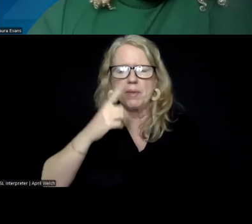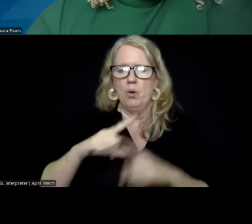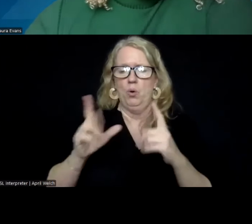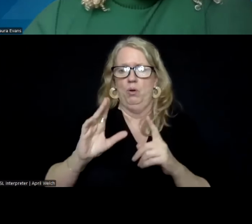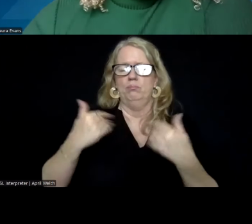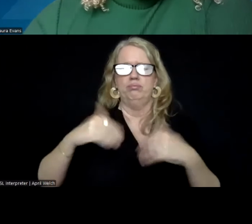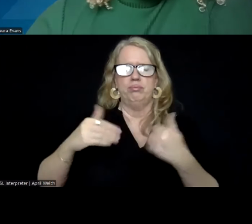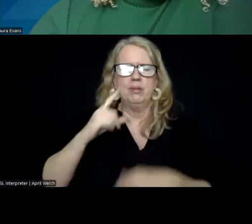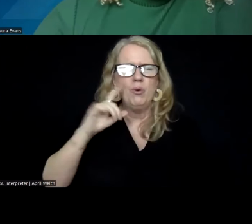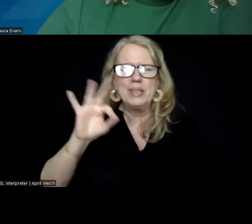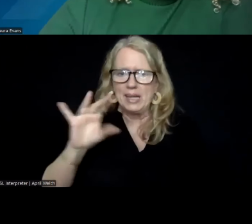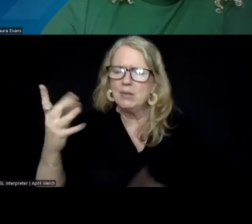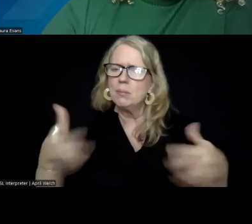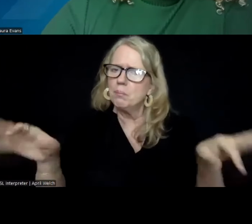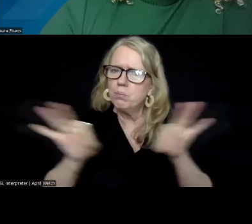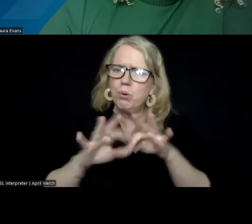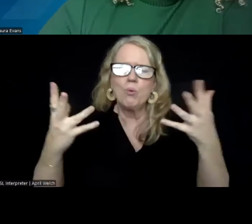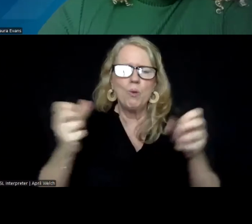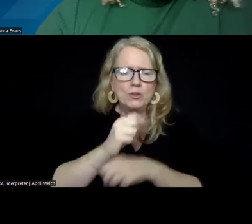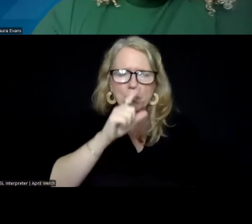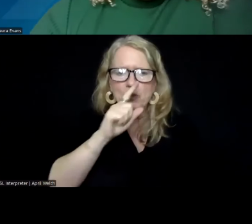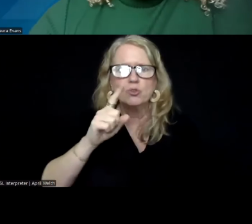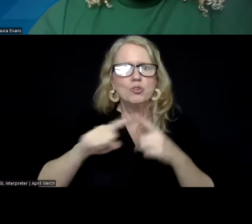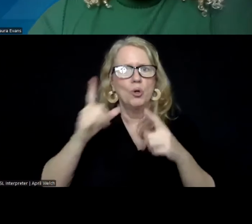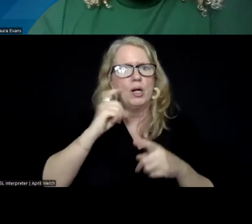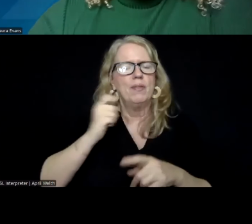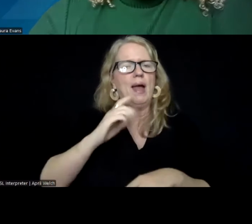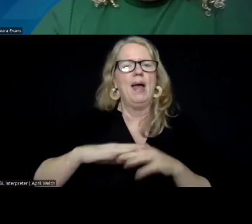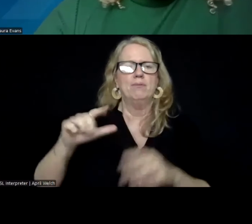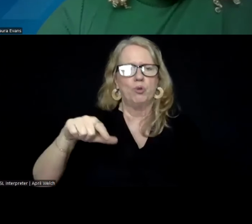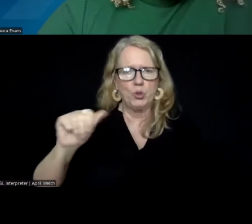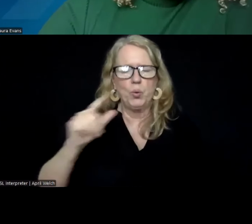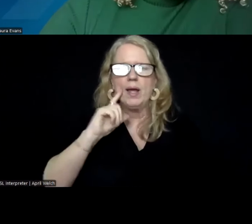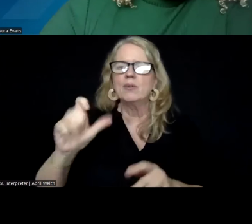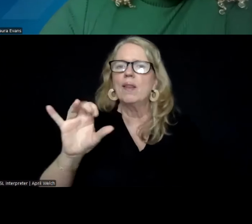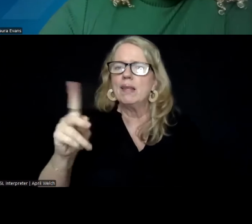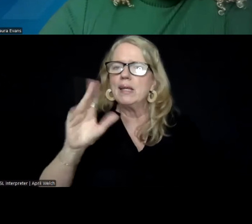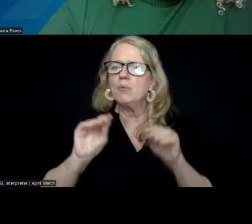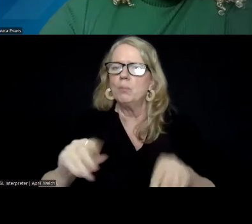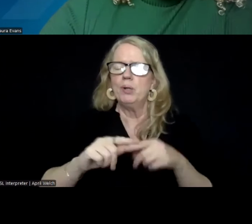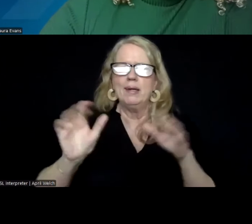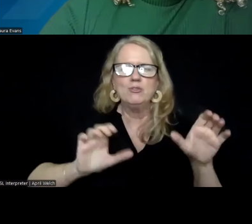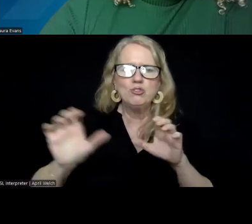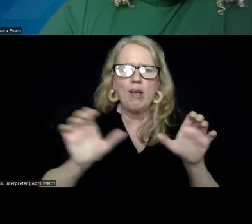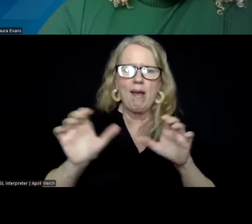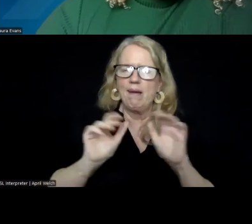experience on the 988 Lifeline, we want to make sure that we are doing some quality improvement. So I will put a link in the chat for how you